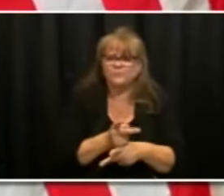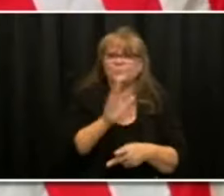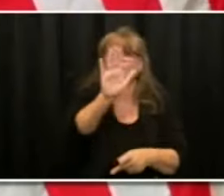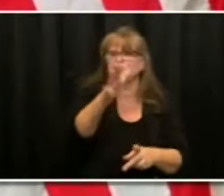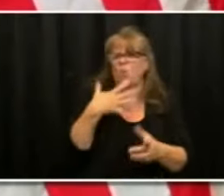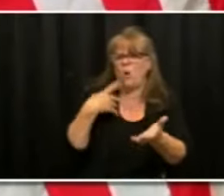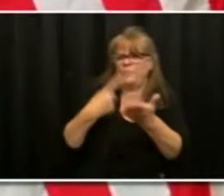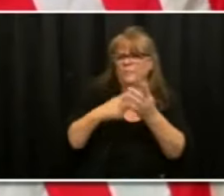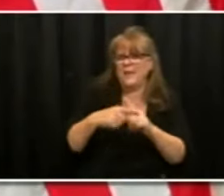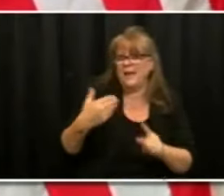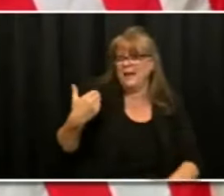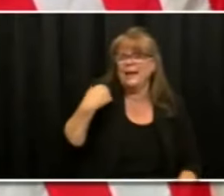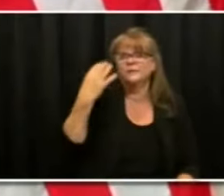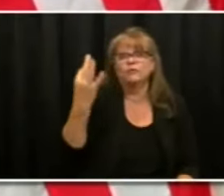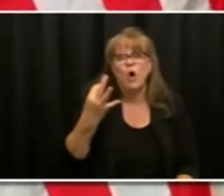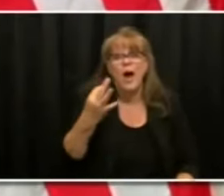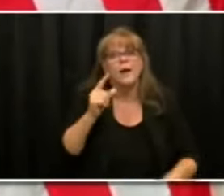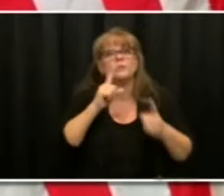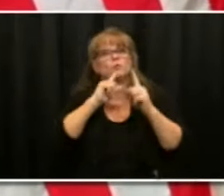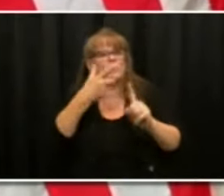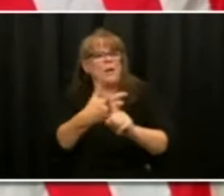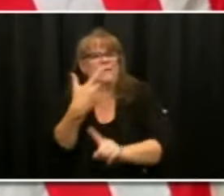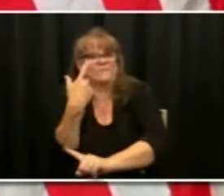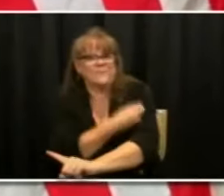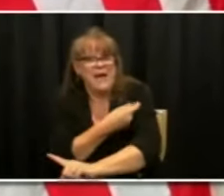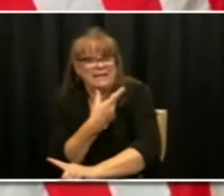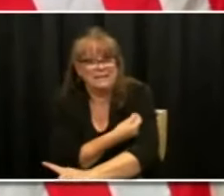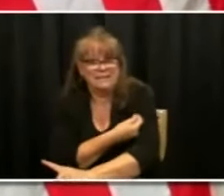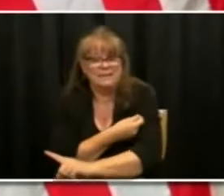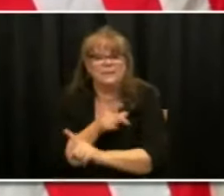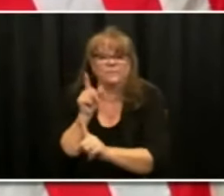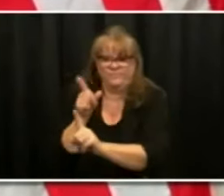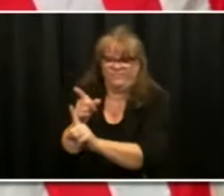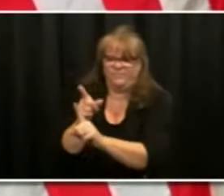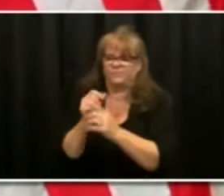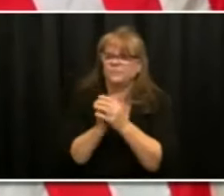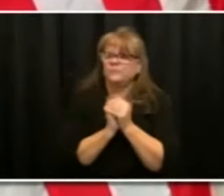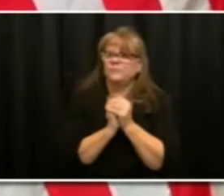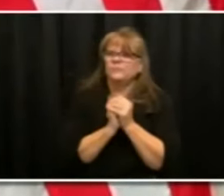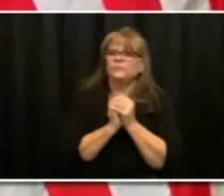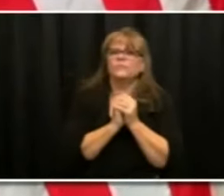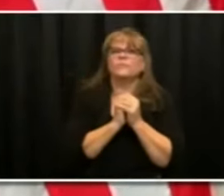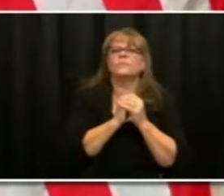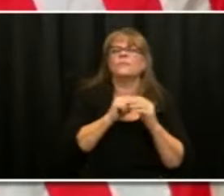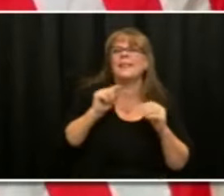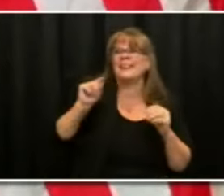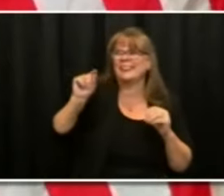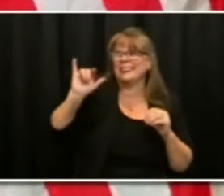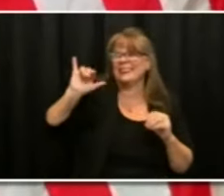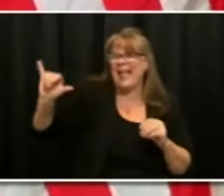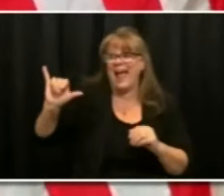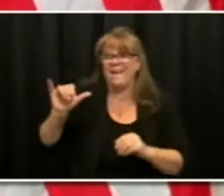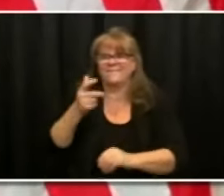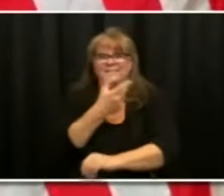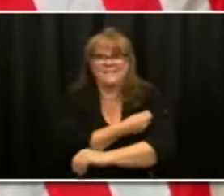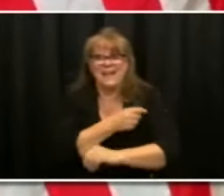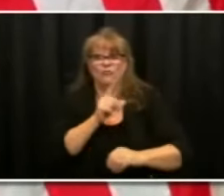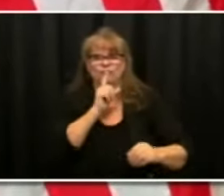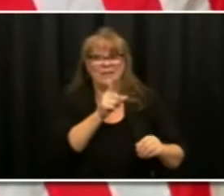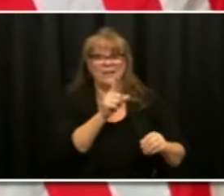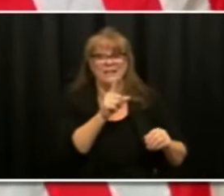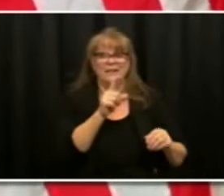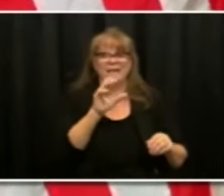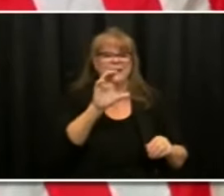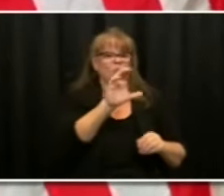don't think any of them could be categorized as cures. To me, a cure conveys something that